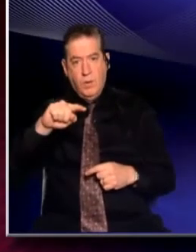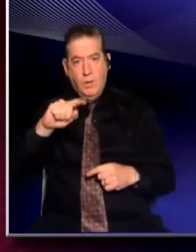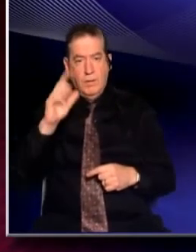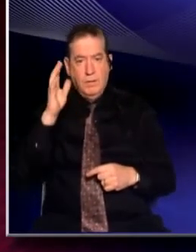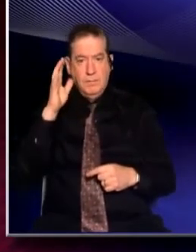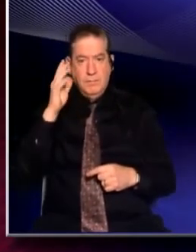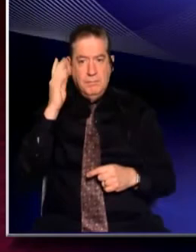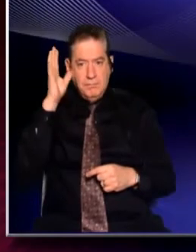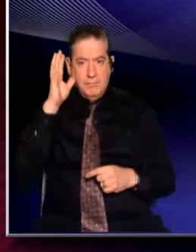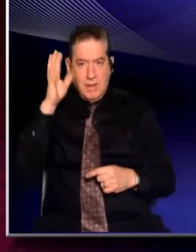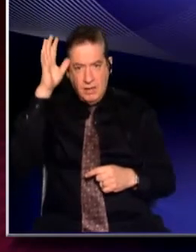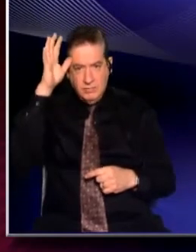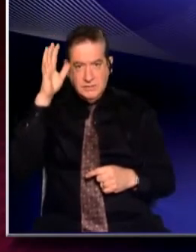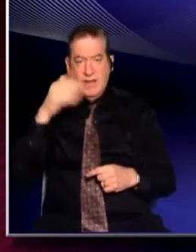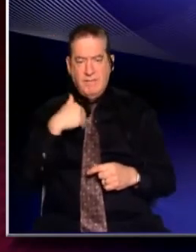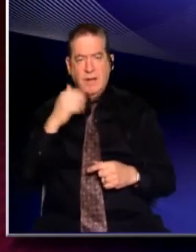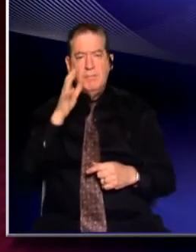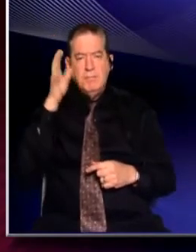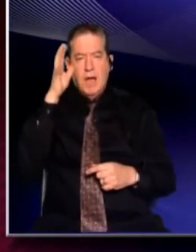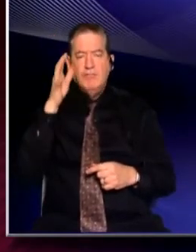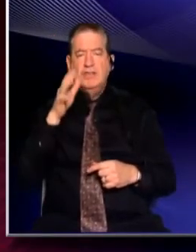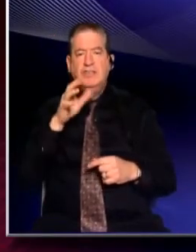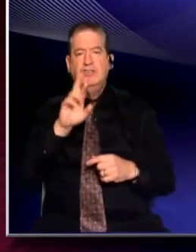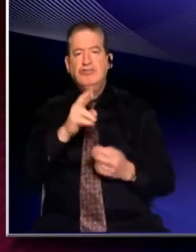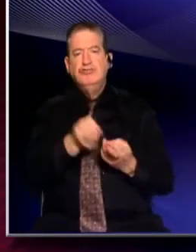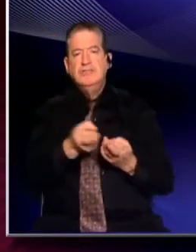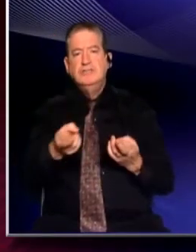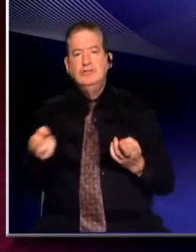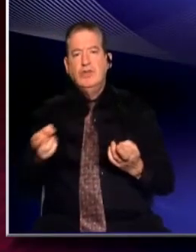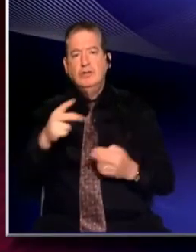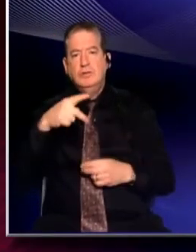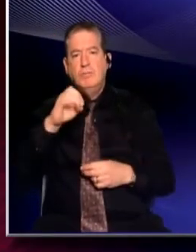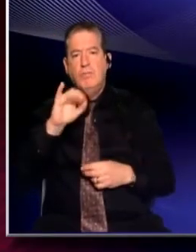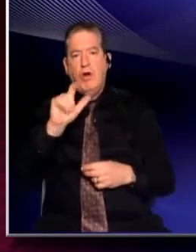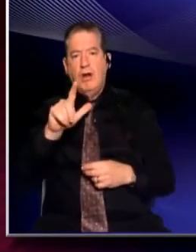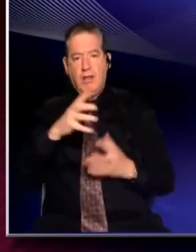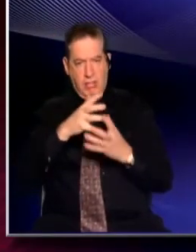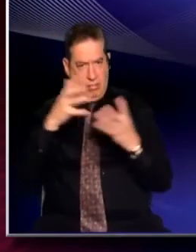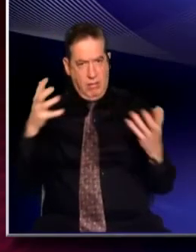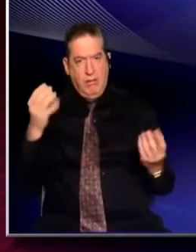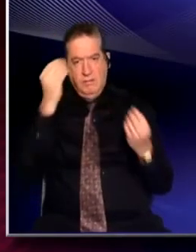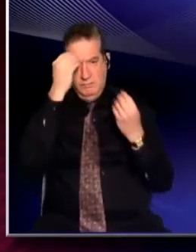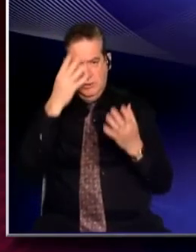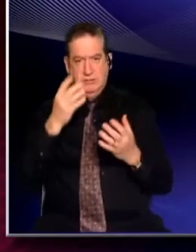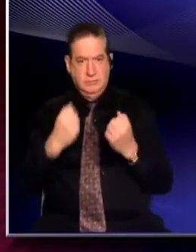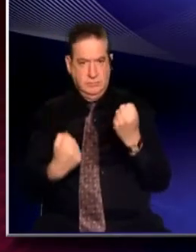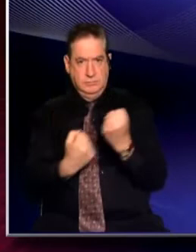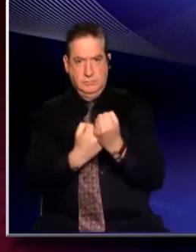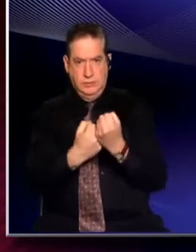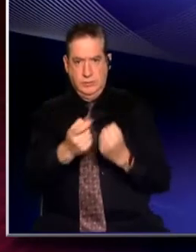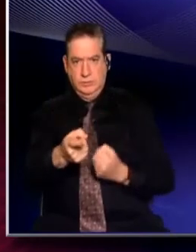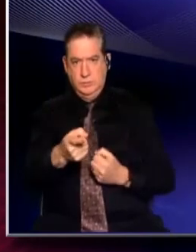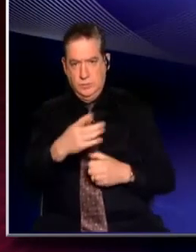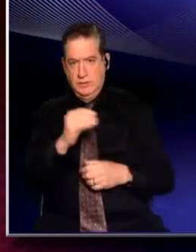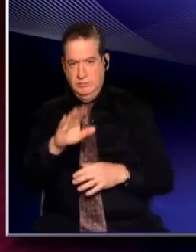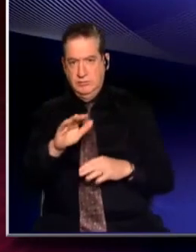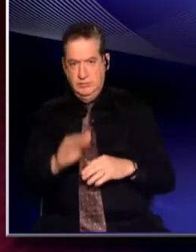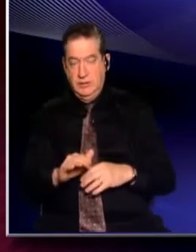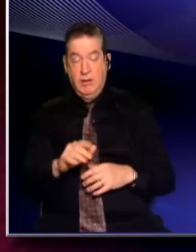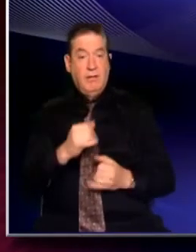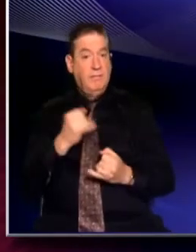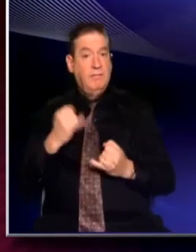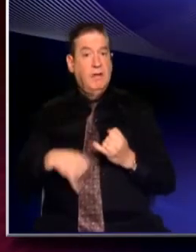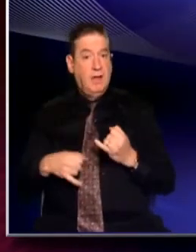is a parent resource portal that gives you a lot of information that can support you and your child. And